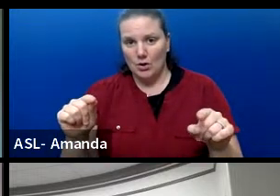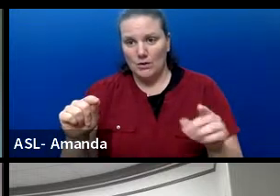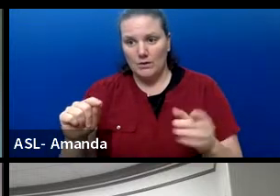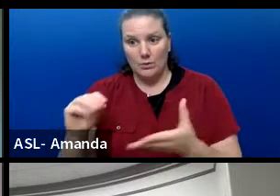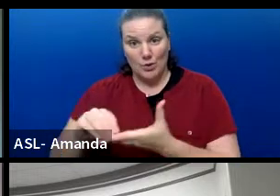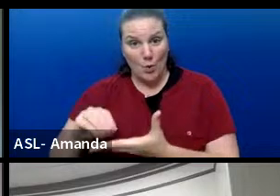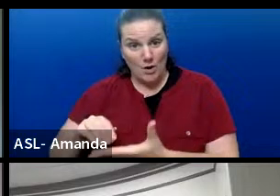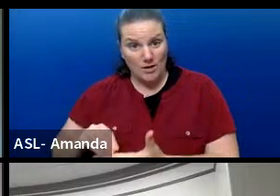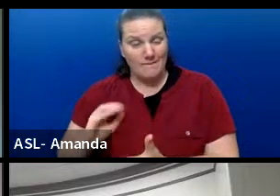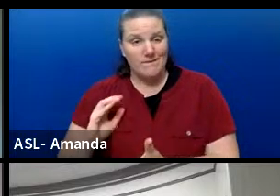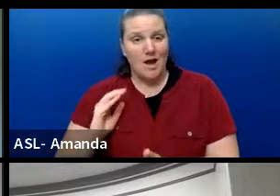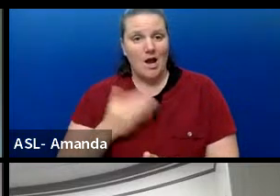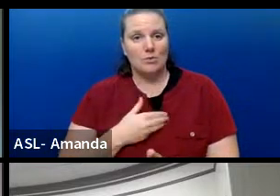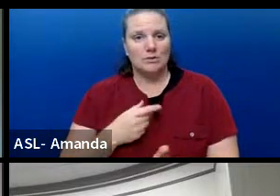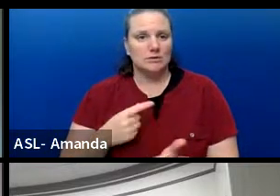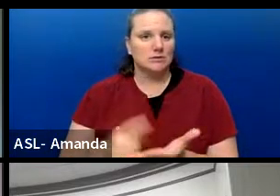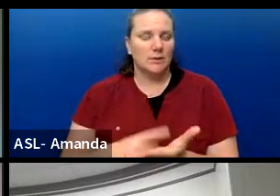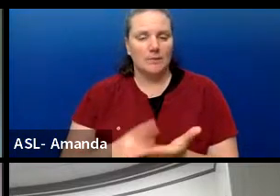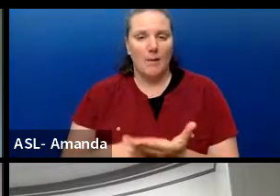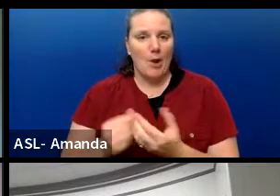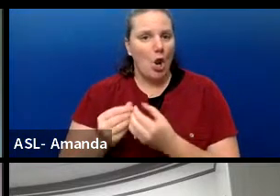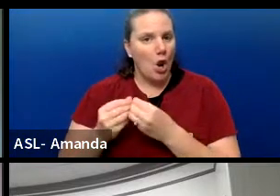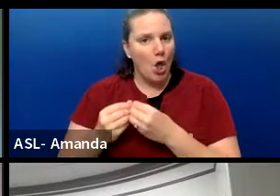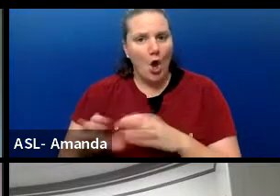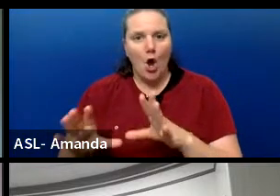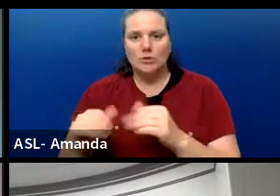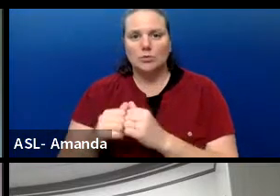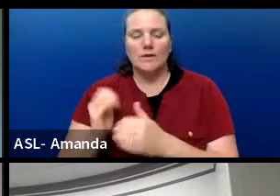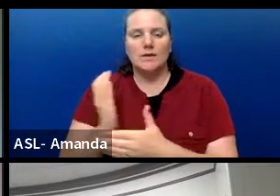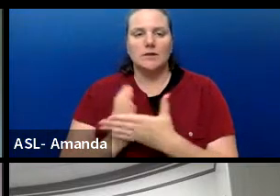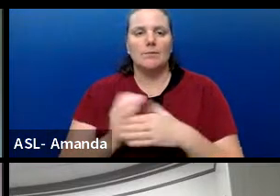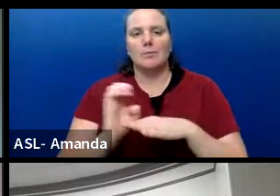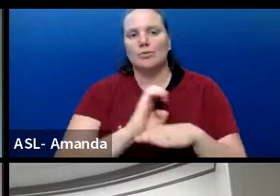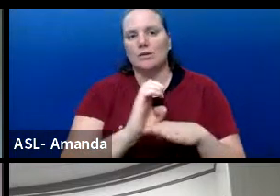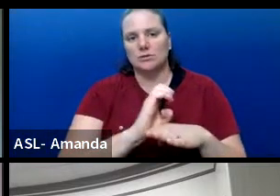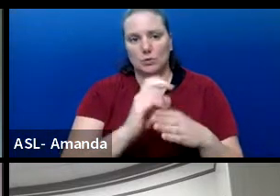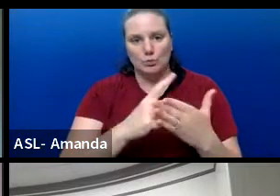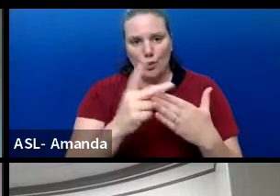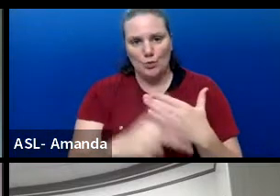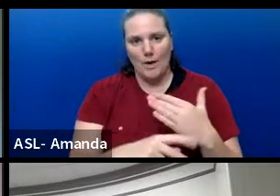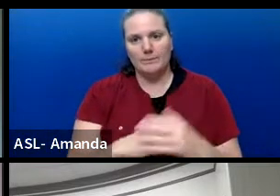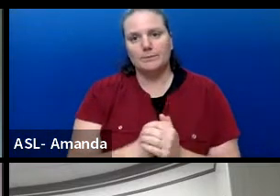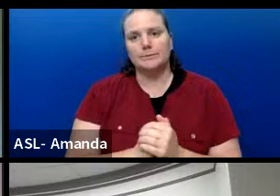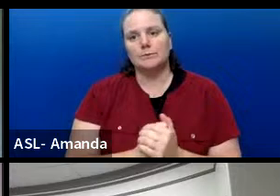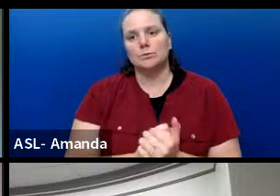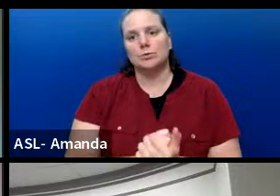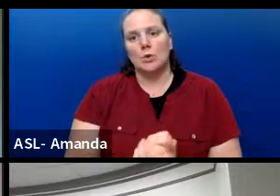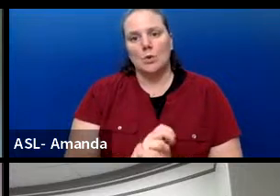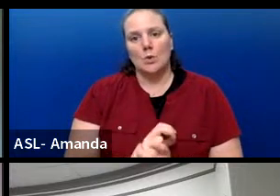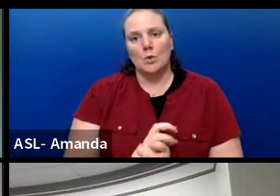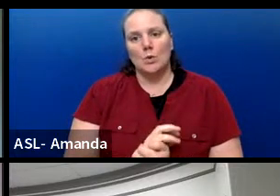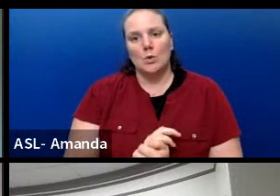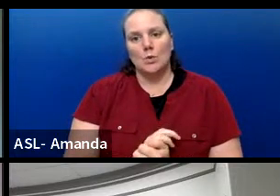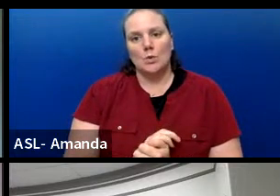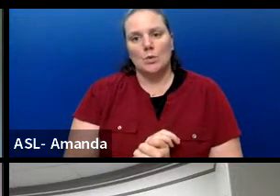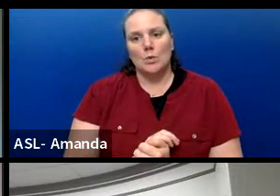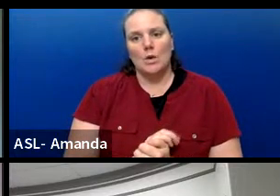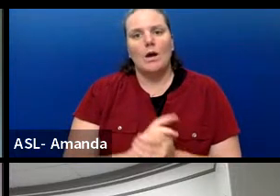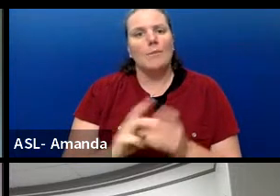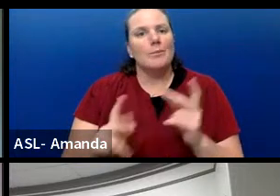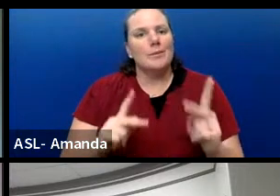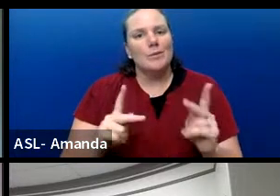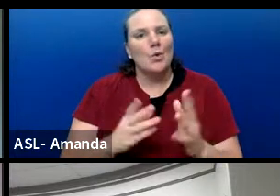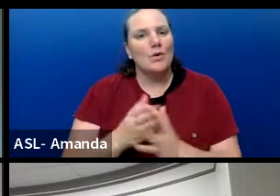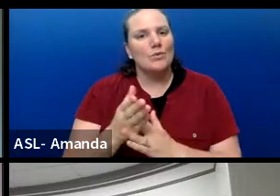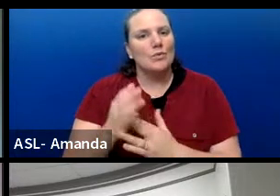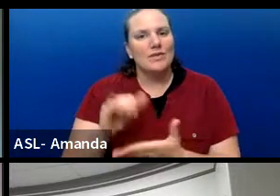hours sometimes gets lost in some of these apprenticeship programs. And so the people going through